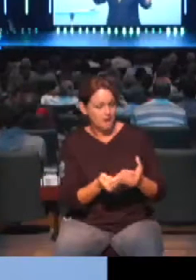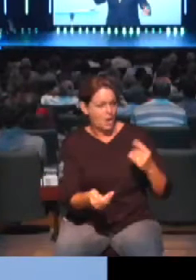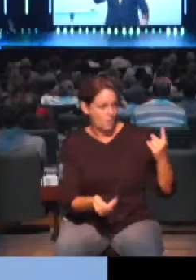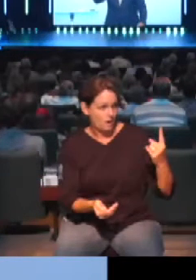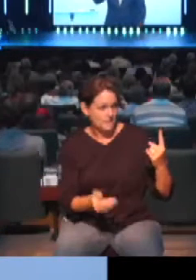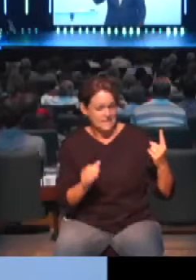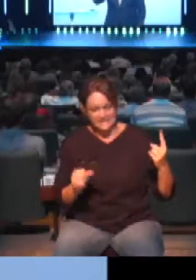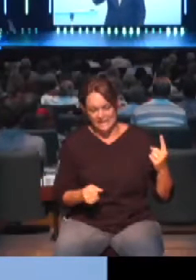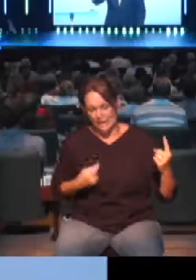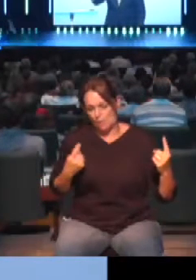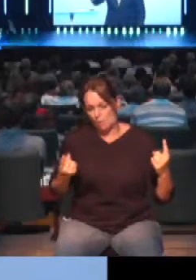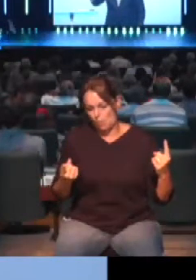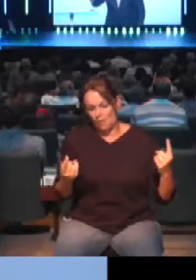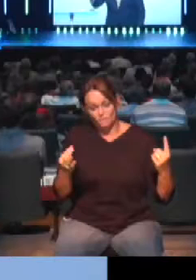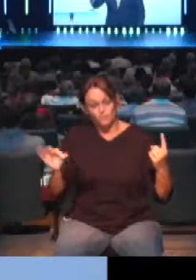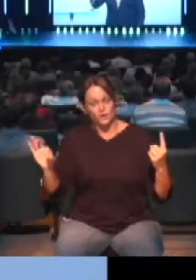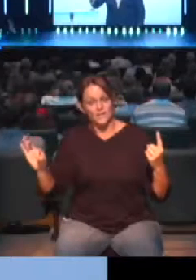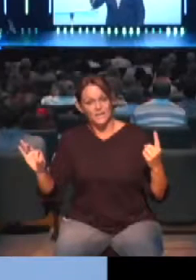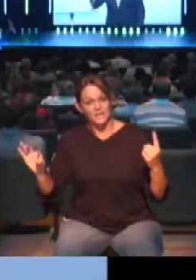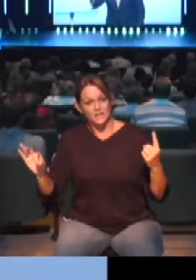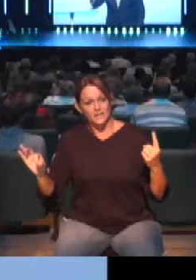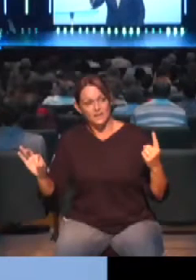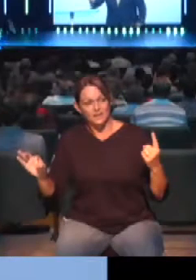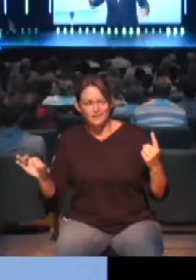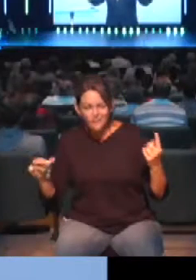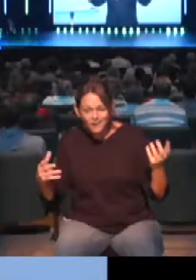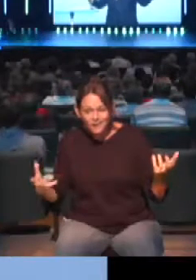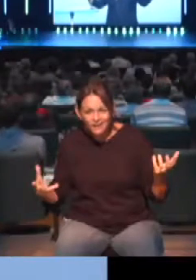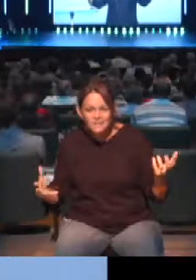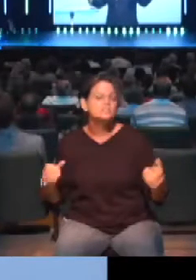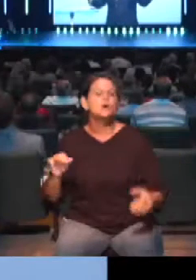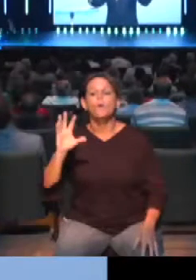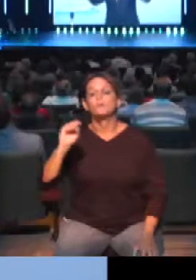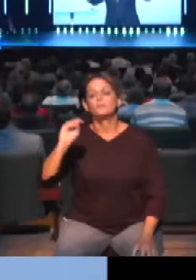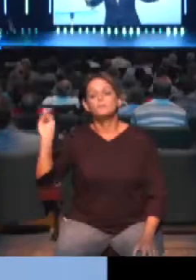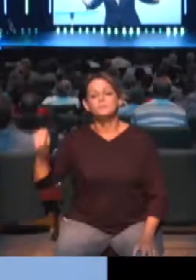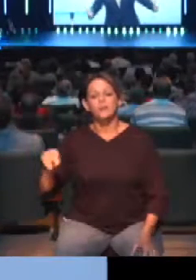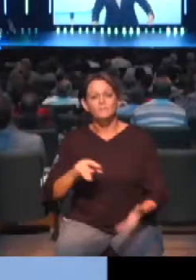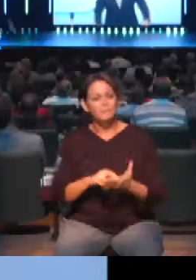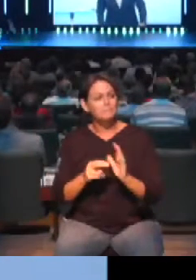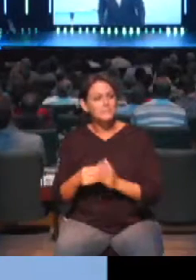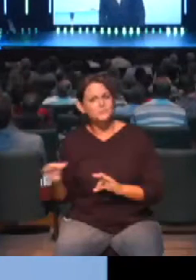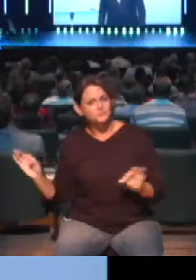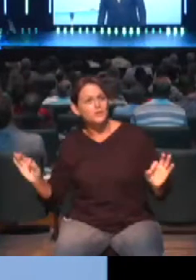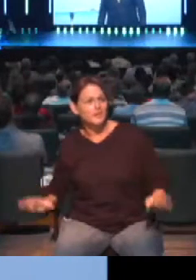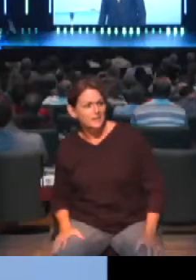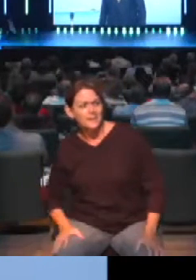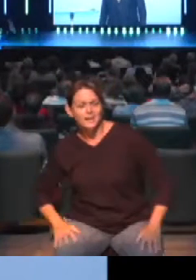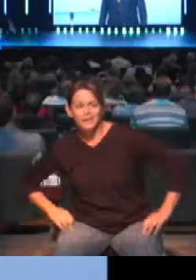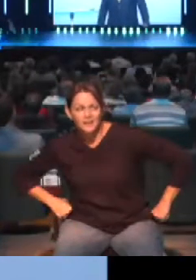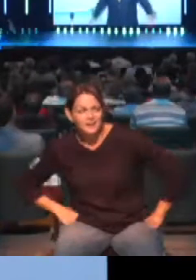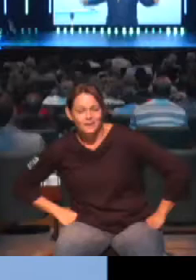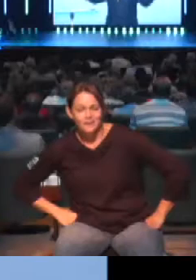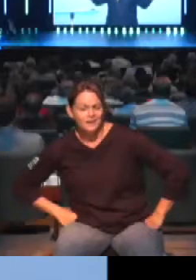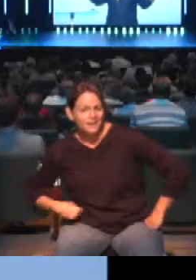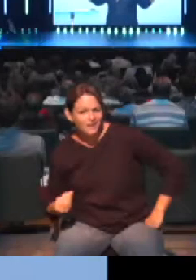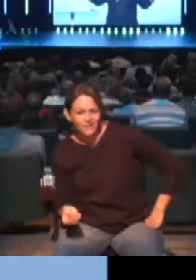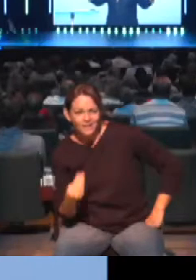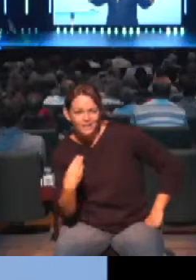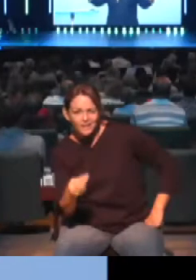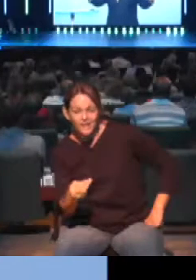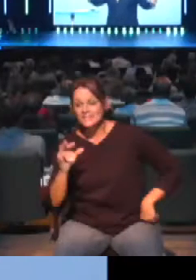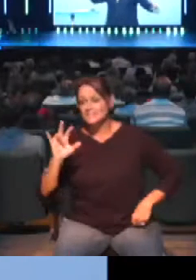one, get one free. So if it's 50% off, it's free. And if